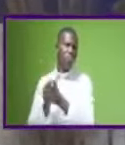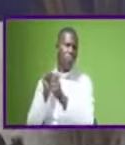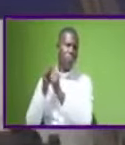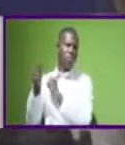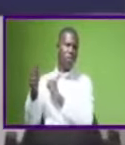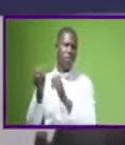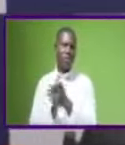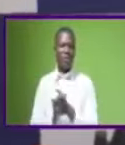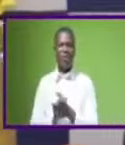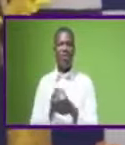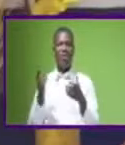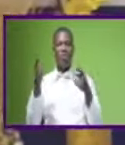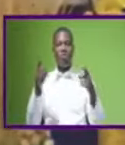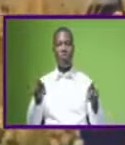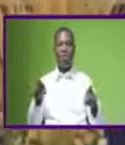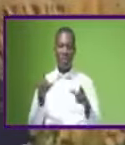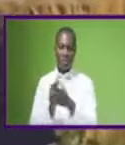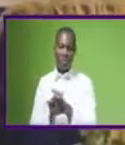A bra